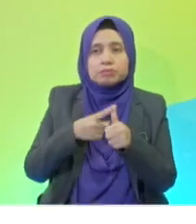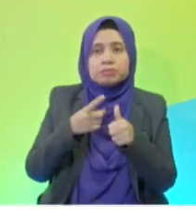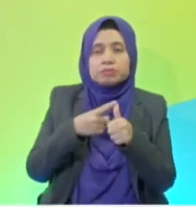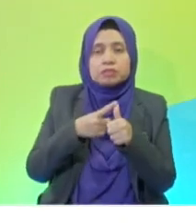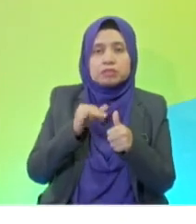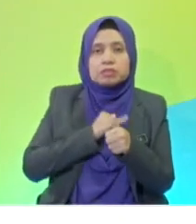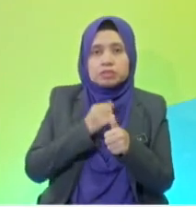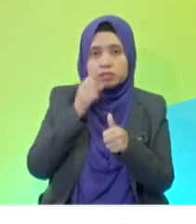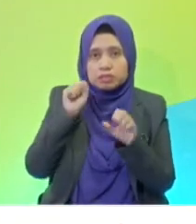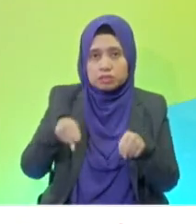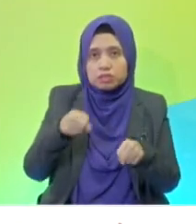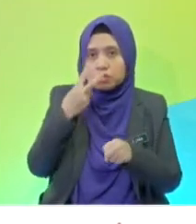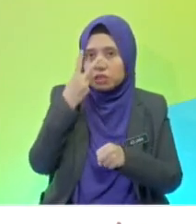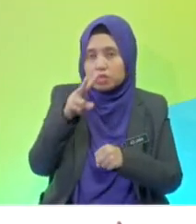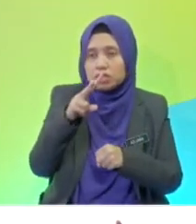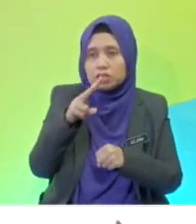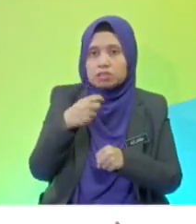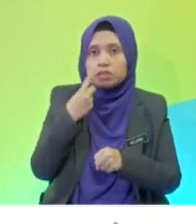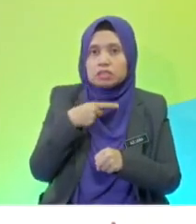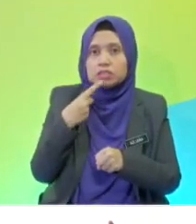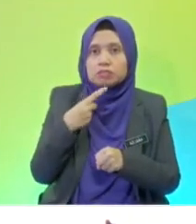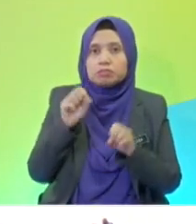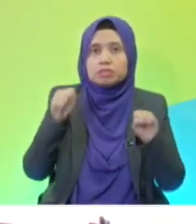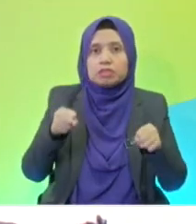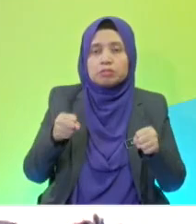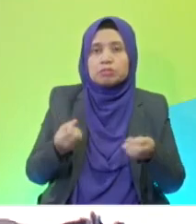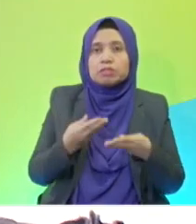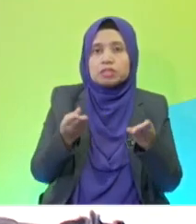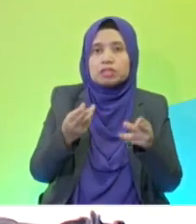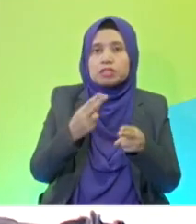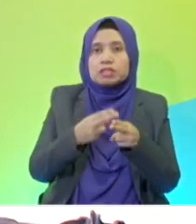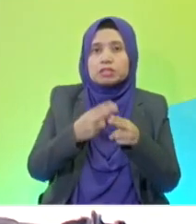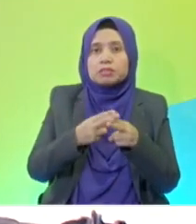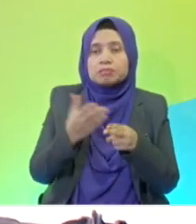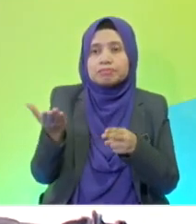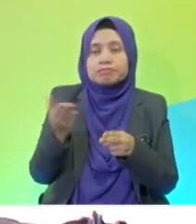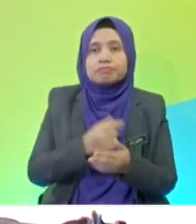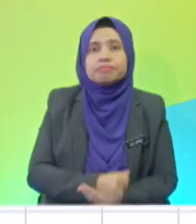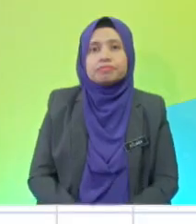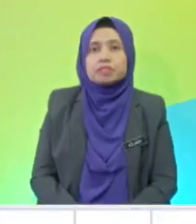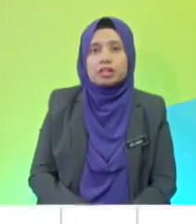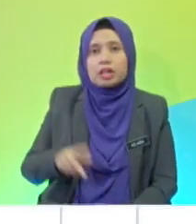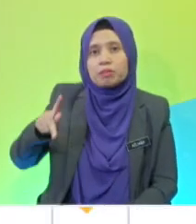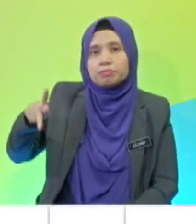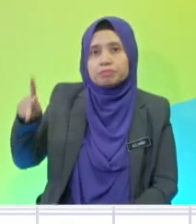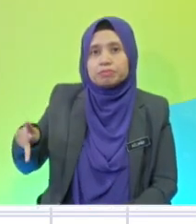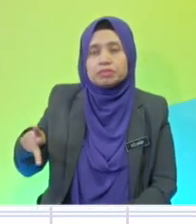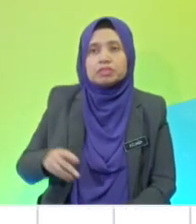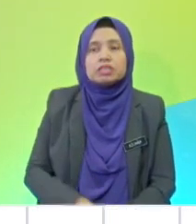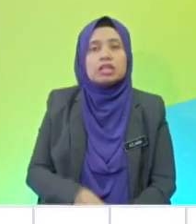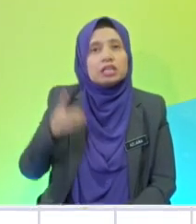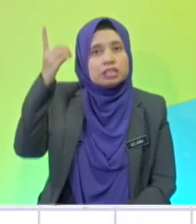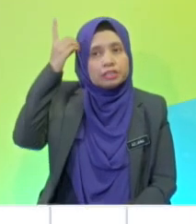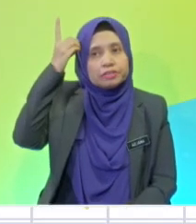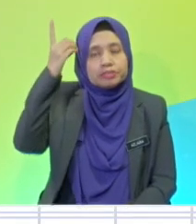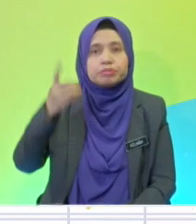here. Can we ask someone to name the item inside the time capsule? Right, pupils. Yes, Damien. What do you